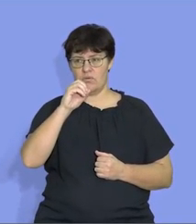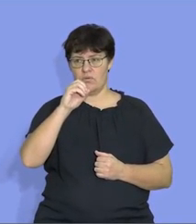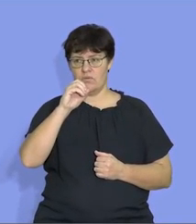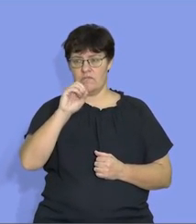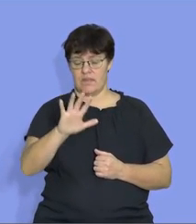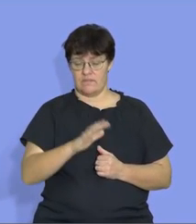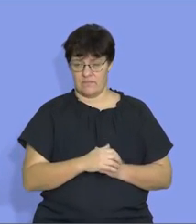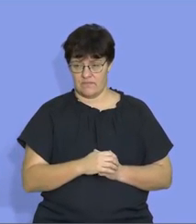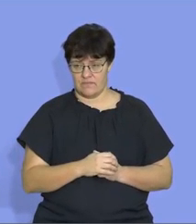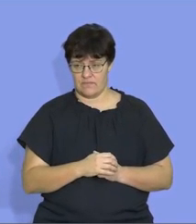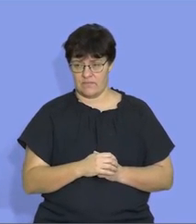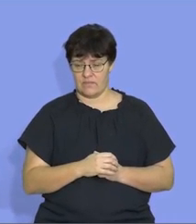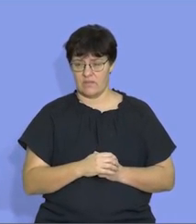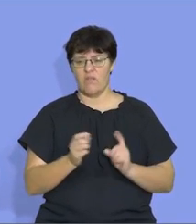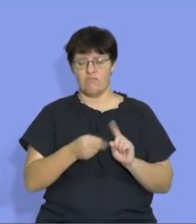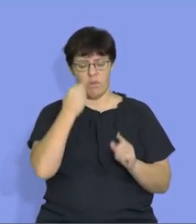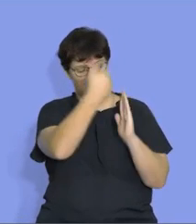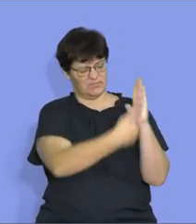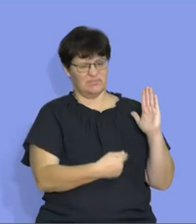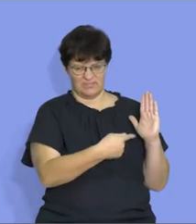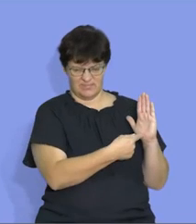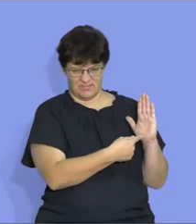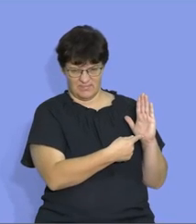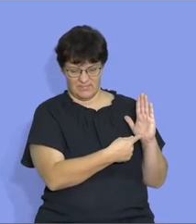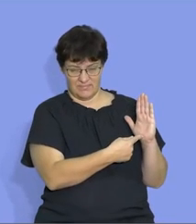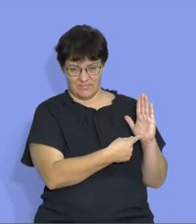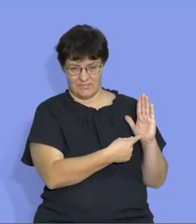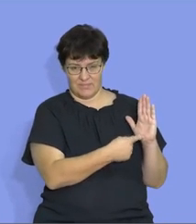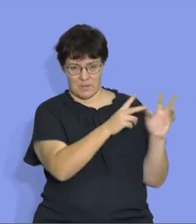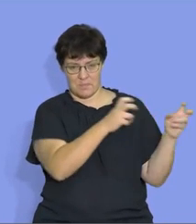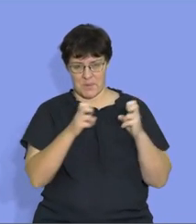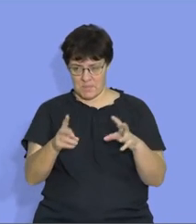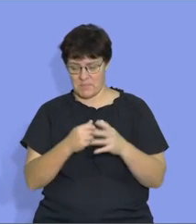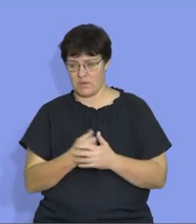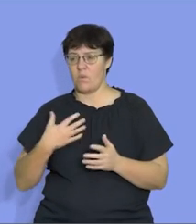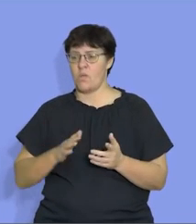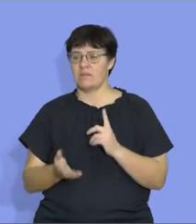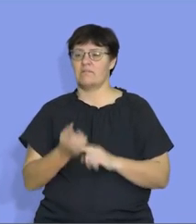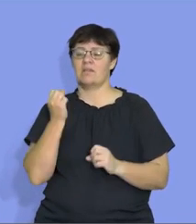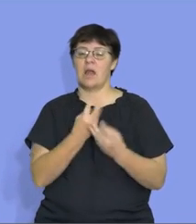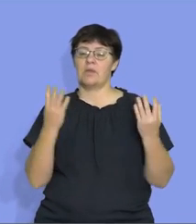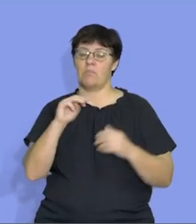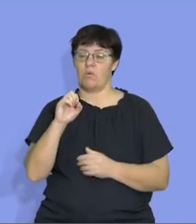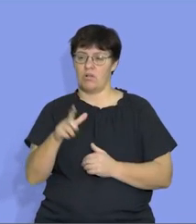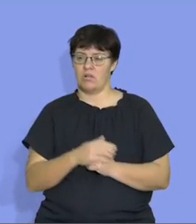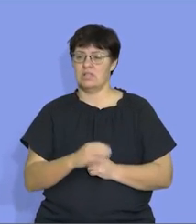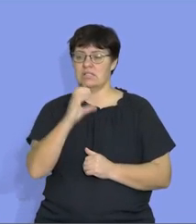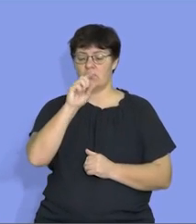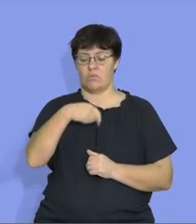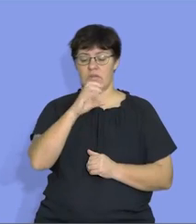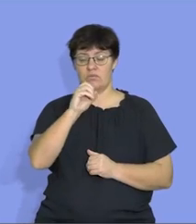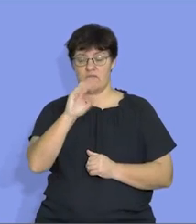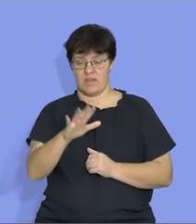the formula is from the data sheet. We copy it, and then we want to find the number of moles. So 0.05, which